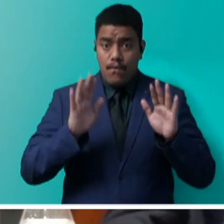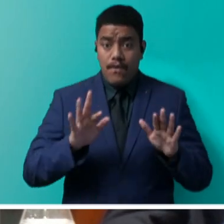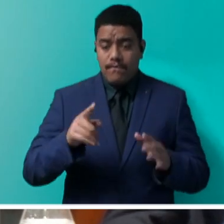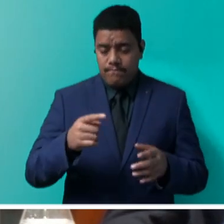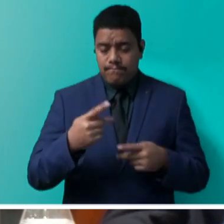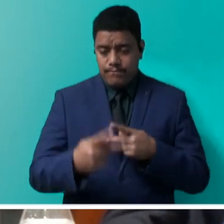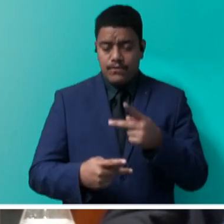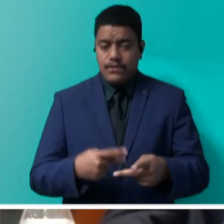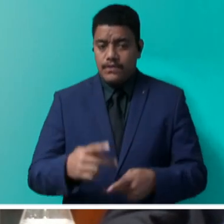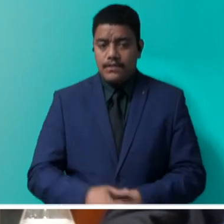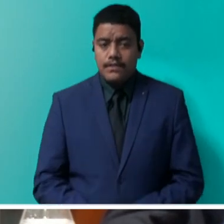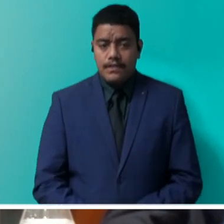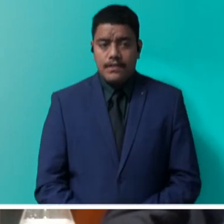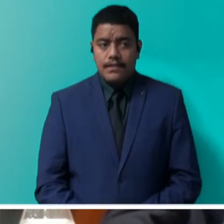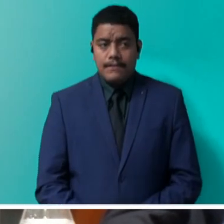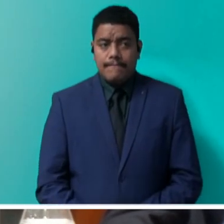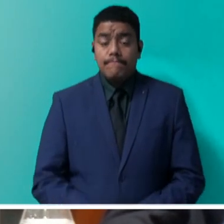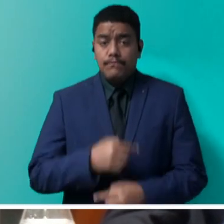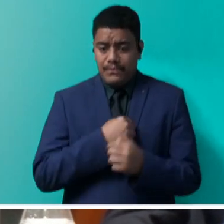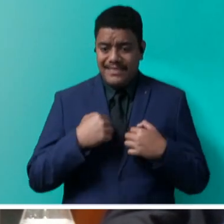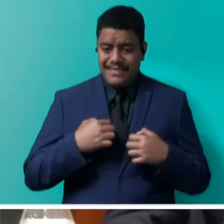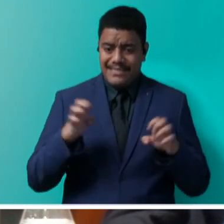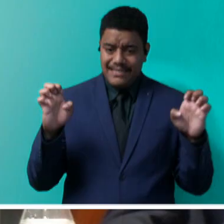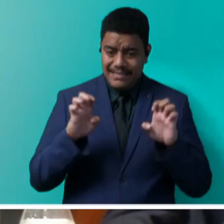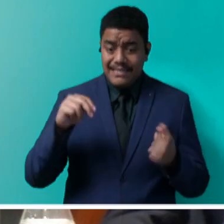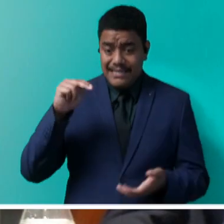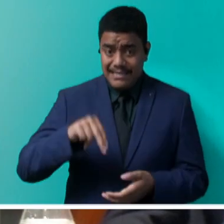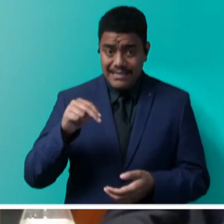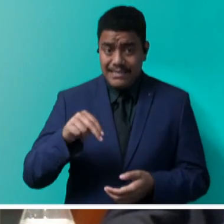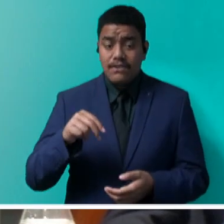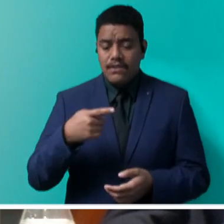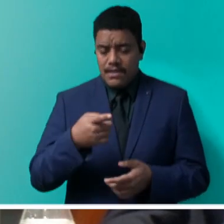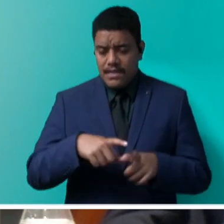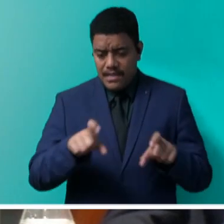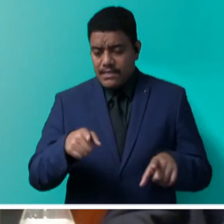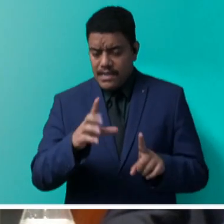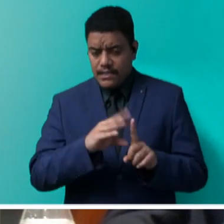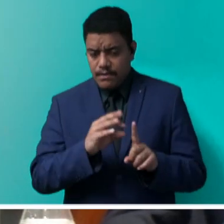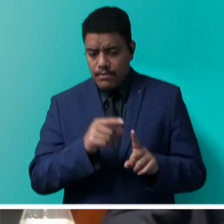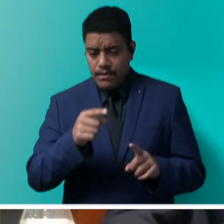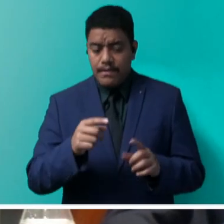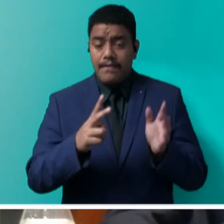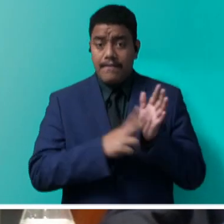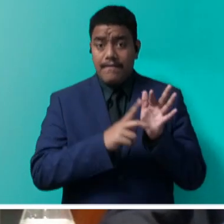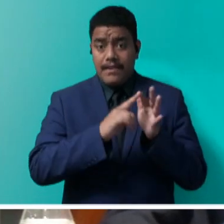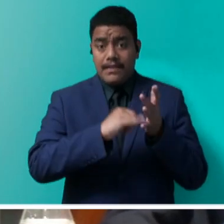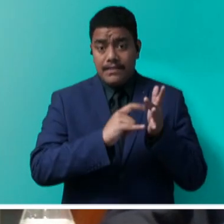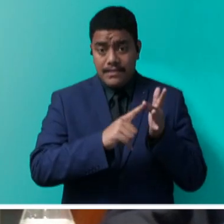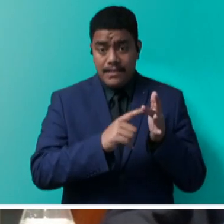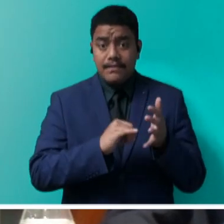disbursement. Addressing the urgent need, we are also tackling urgent cases. For example, in VCC village,